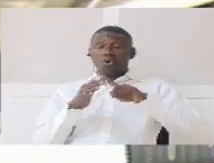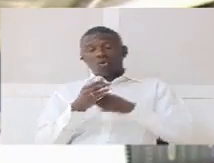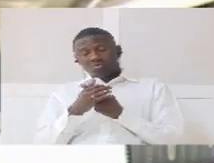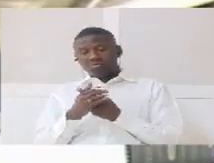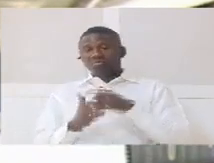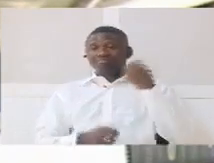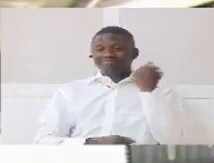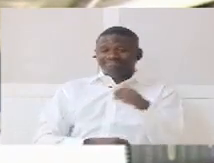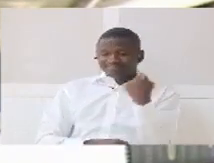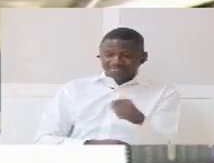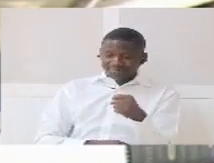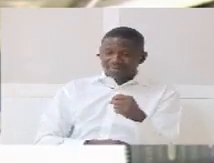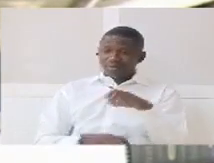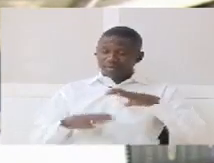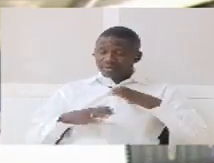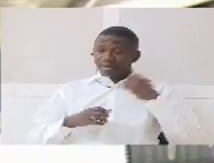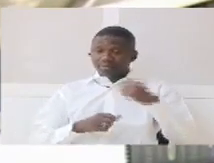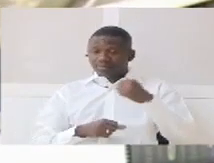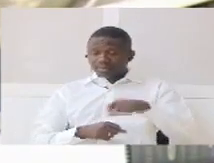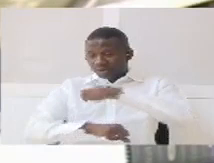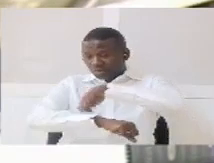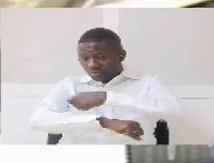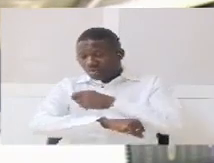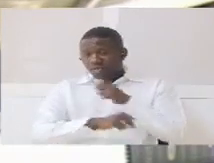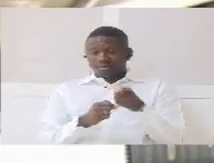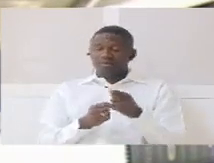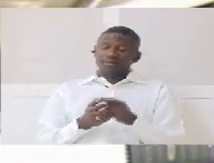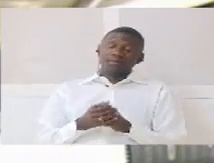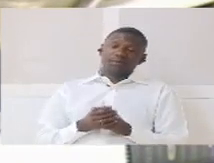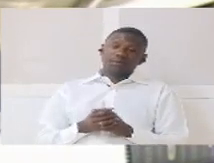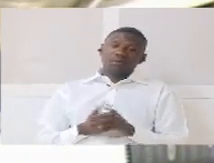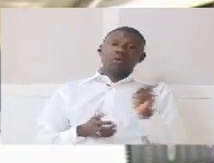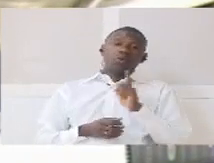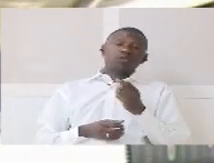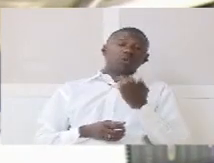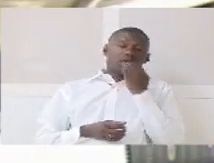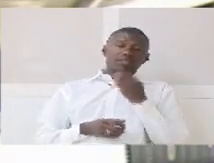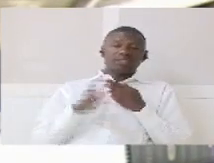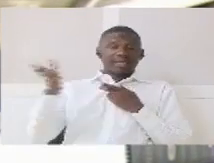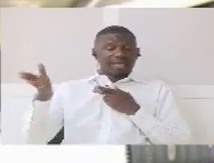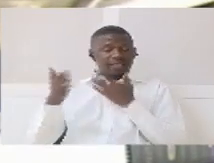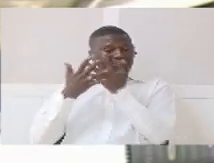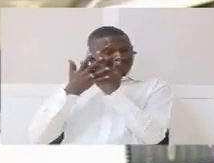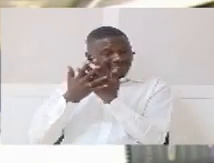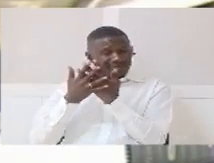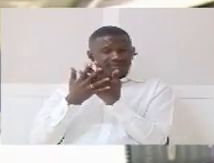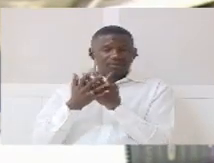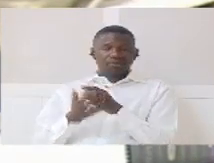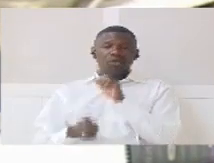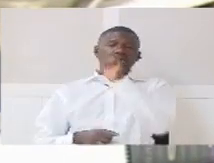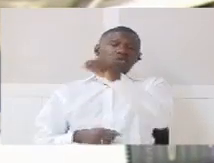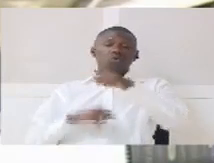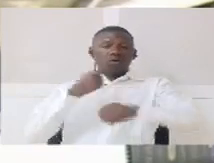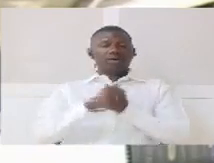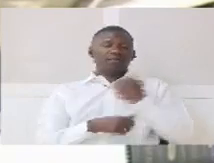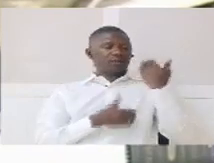oil or vegetable oil, it came in mile two. What you eat at mile two, your